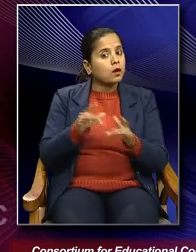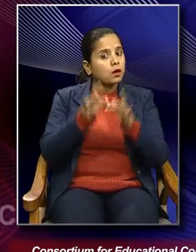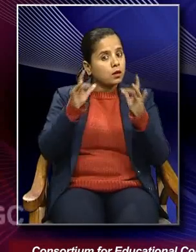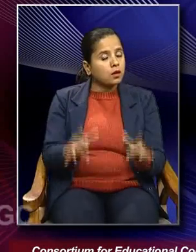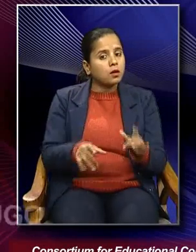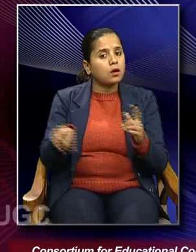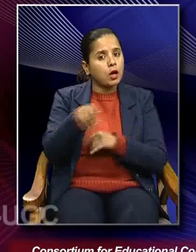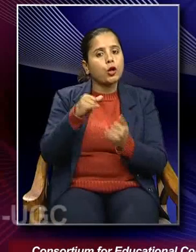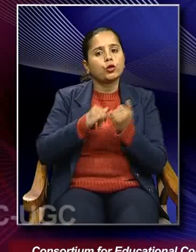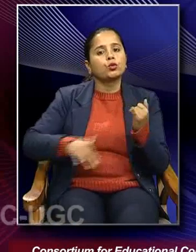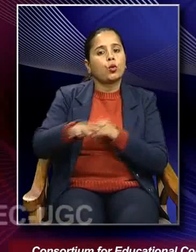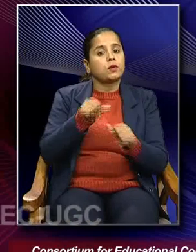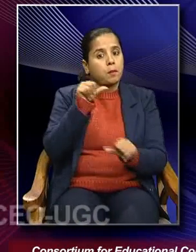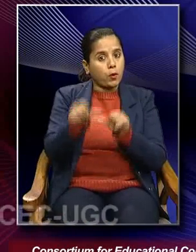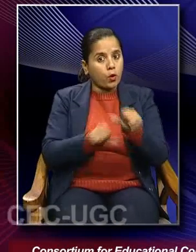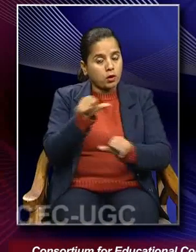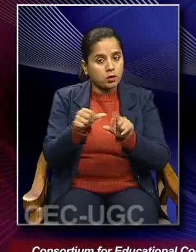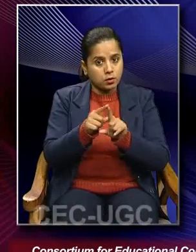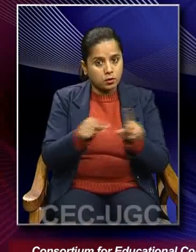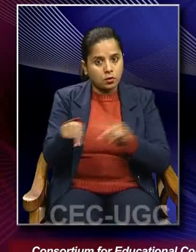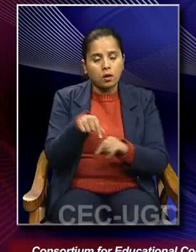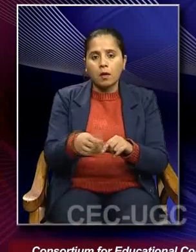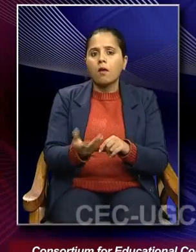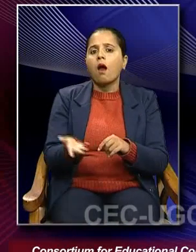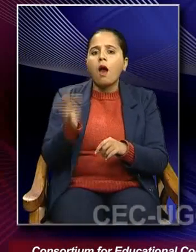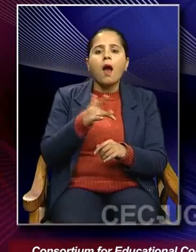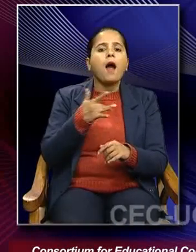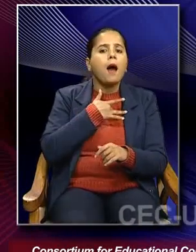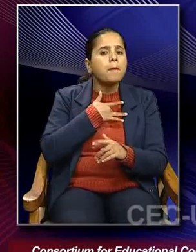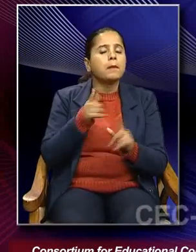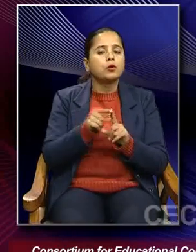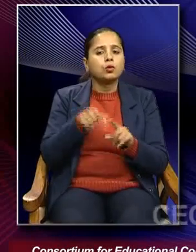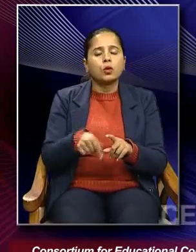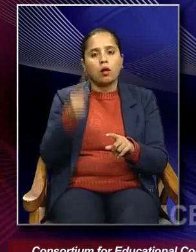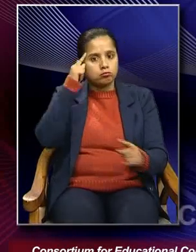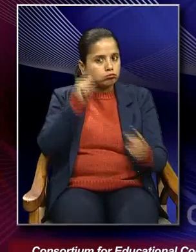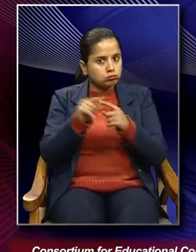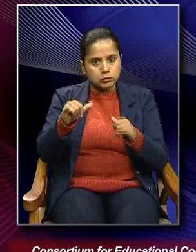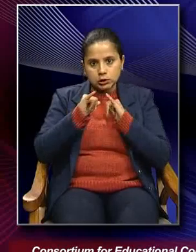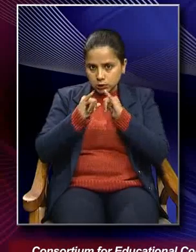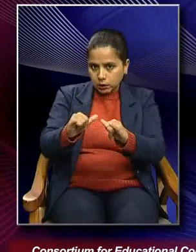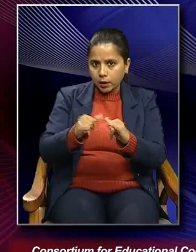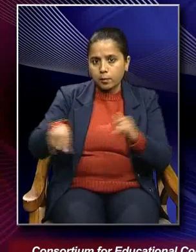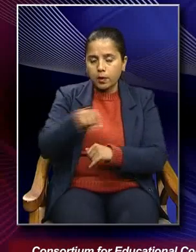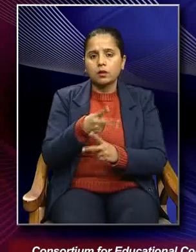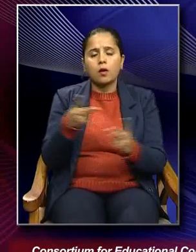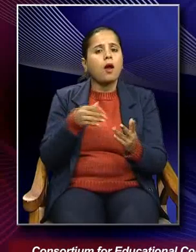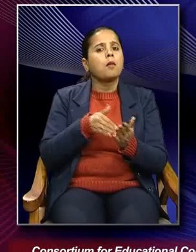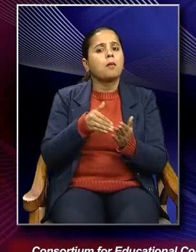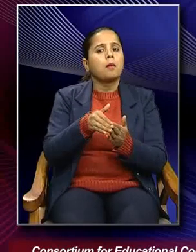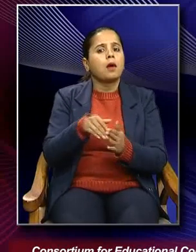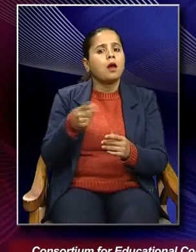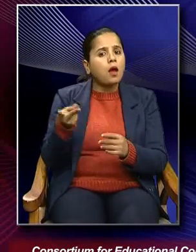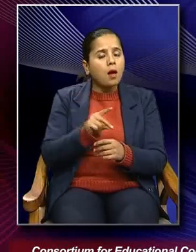Institutionalization of social process is gained through mutual observation with subsequent